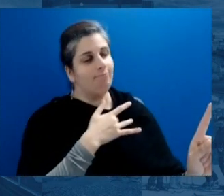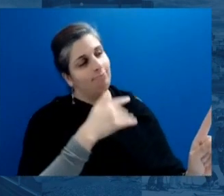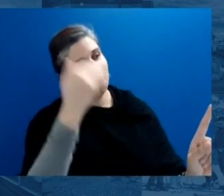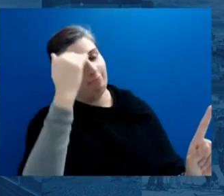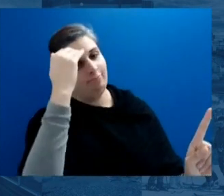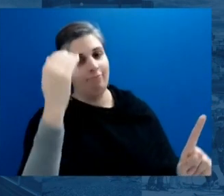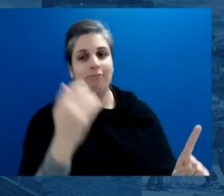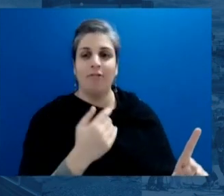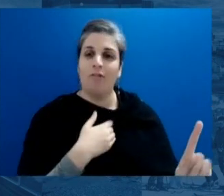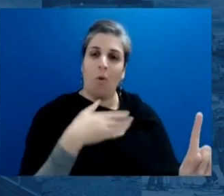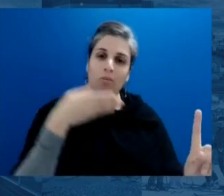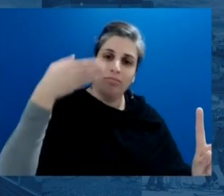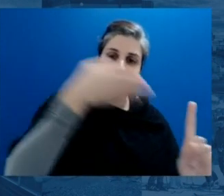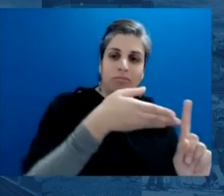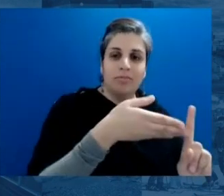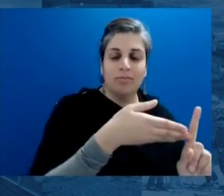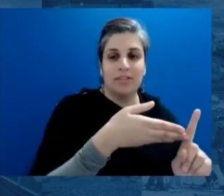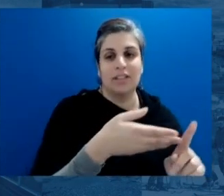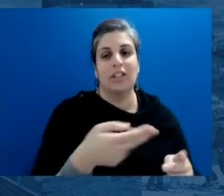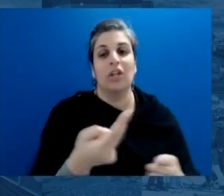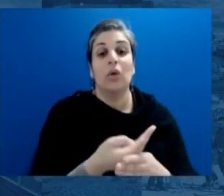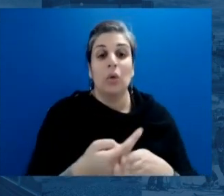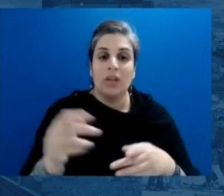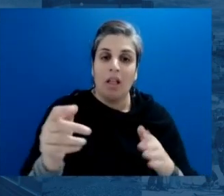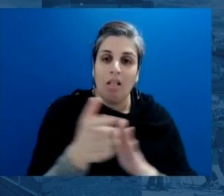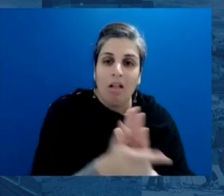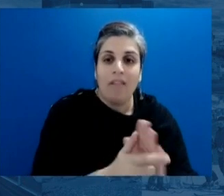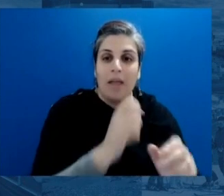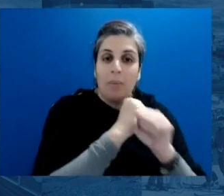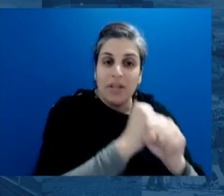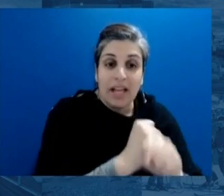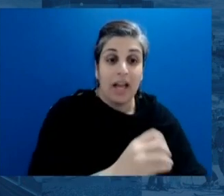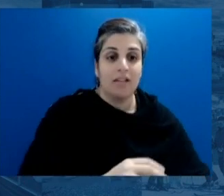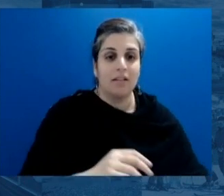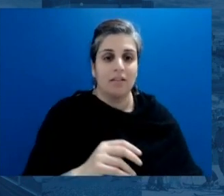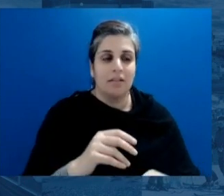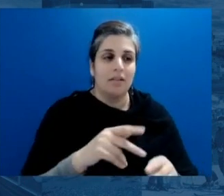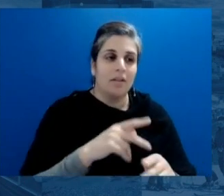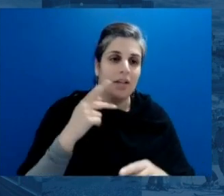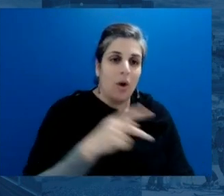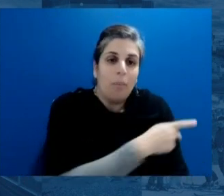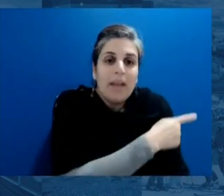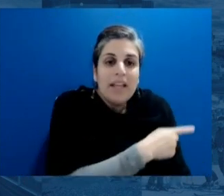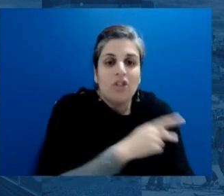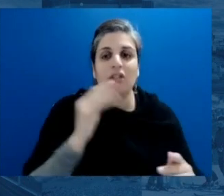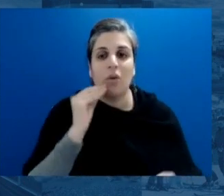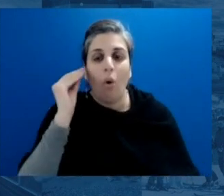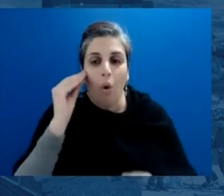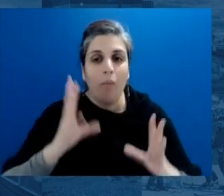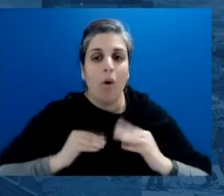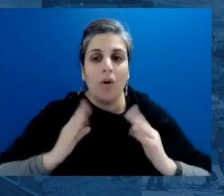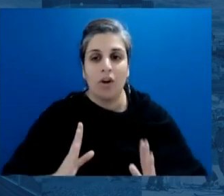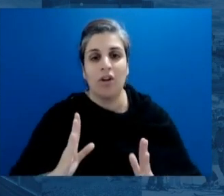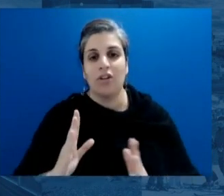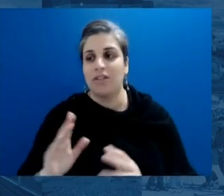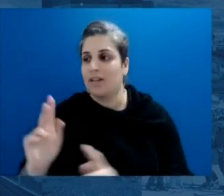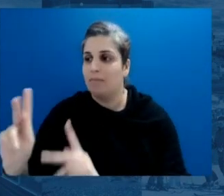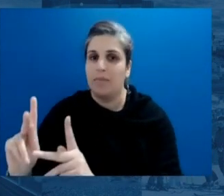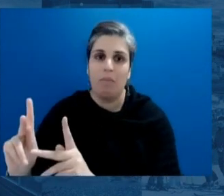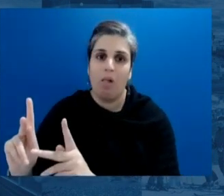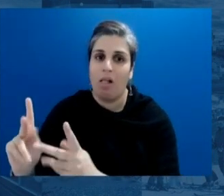to usury and laws that protect patients and homeowners and consumers facing debt collection. But as you heard, we can do so much